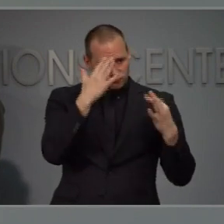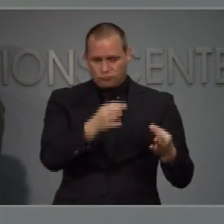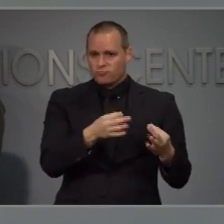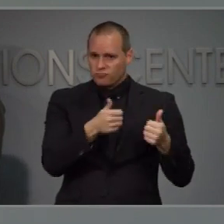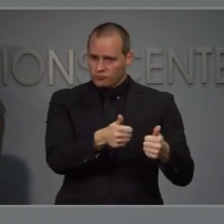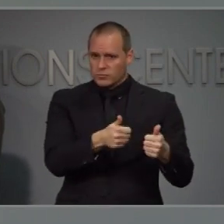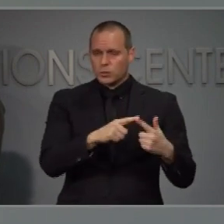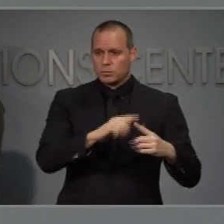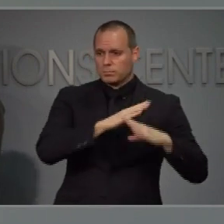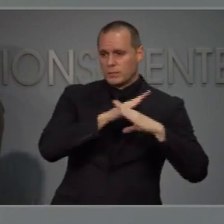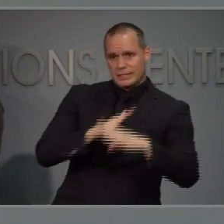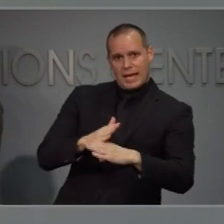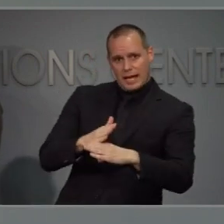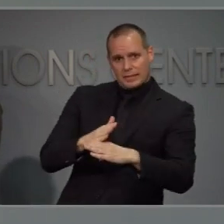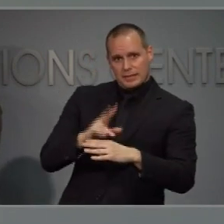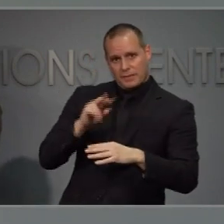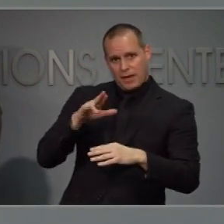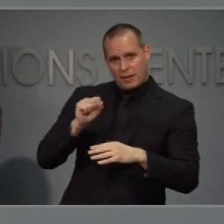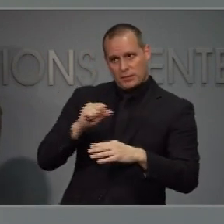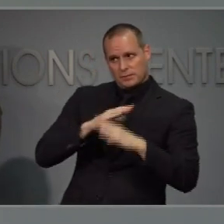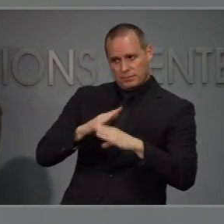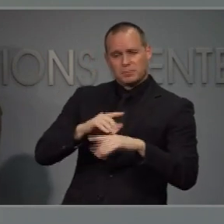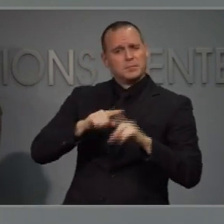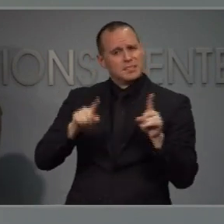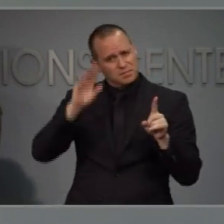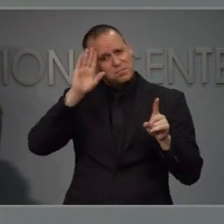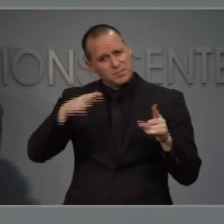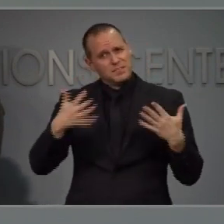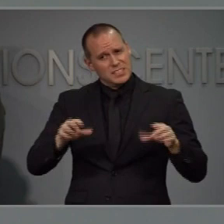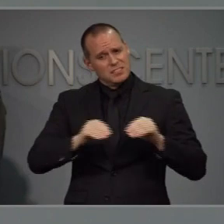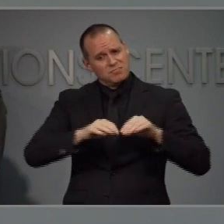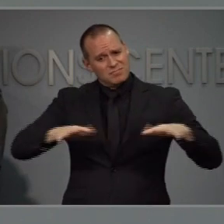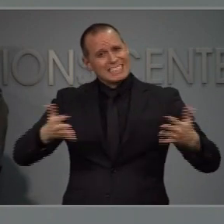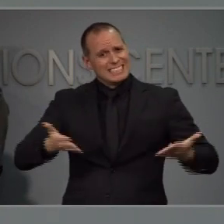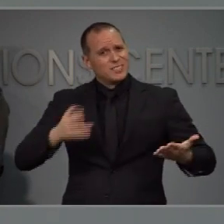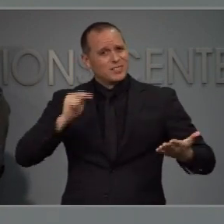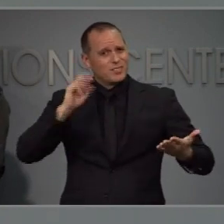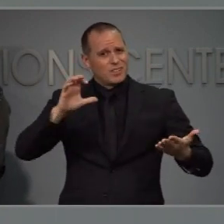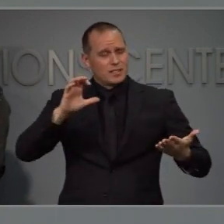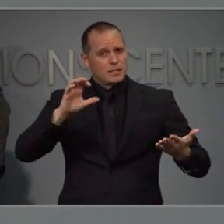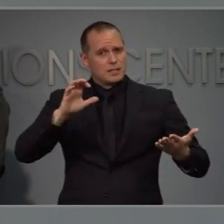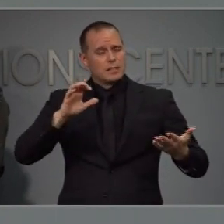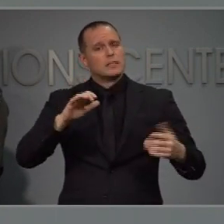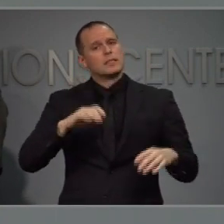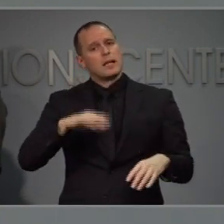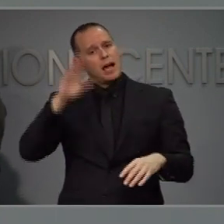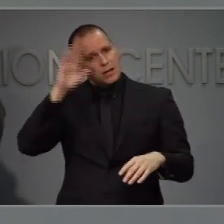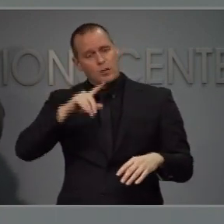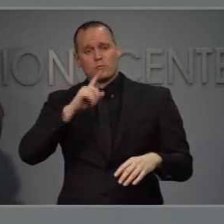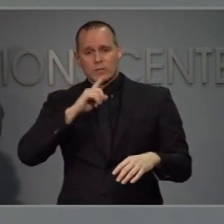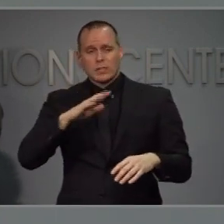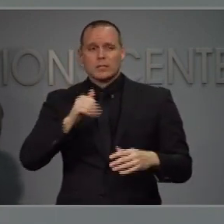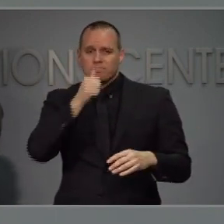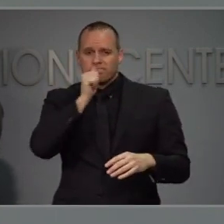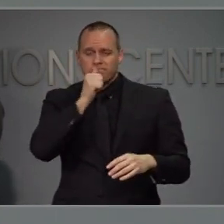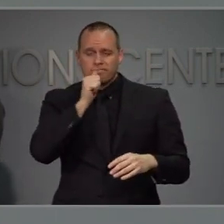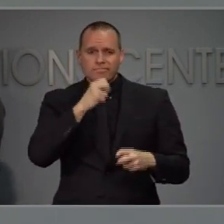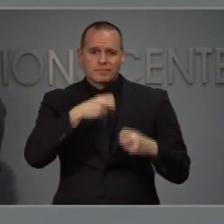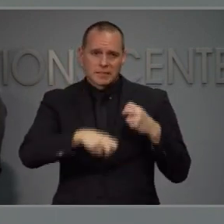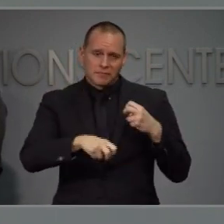from getting there. But we know the virus is with us in North Carolina, so we know that this is incredibly hard. We know folks who may